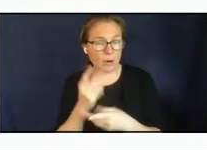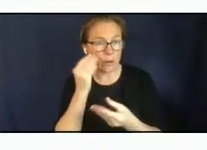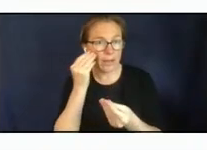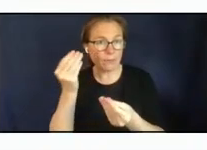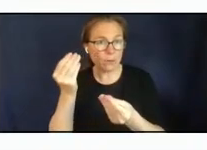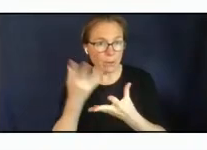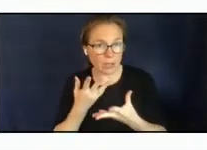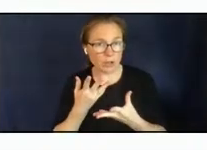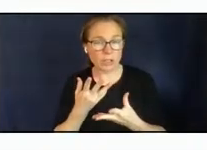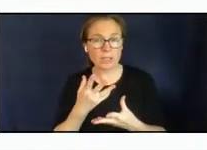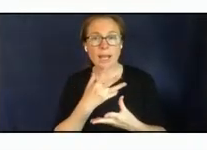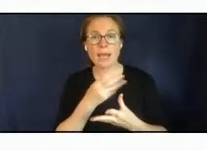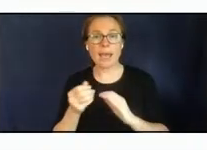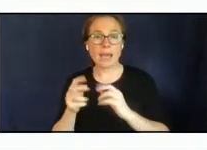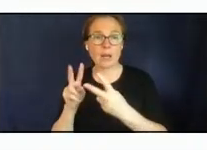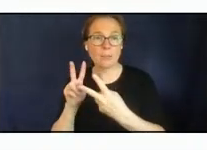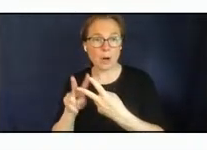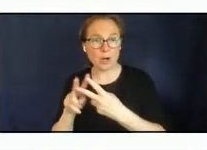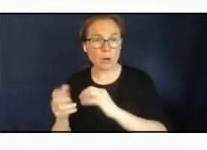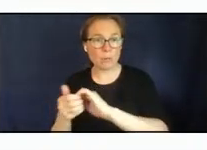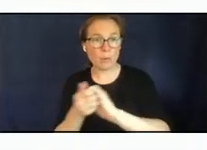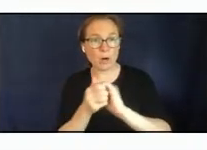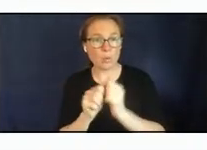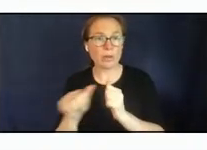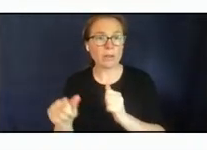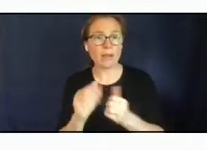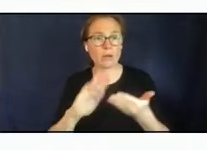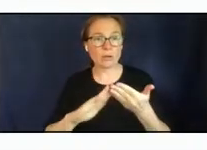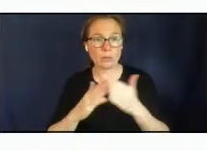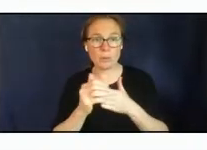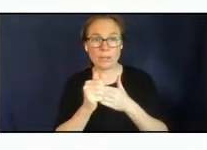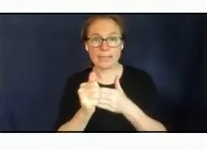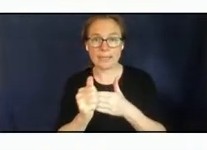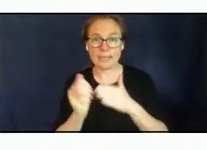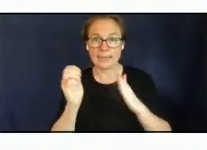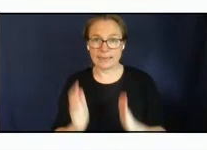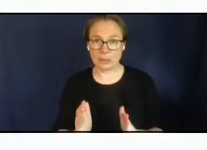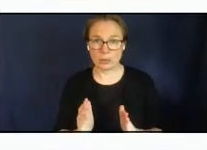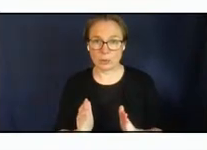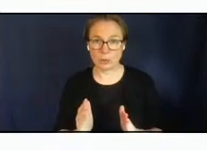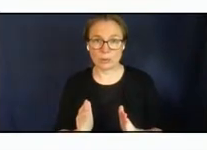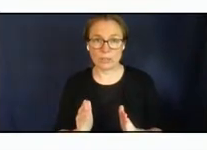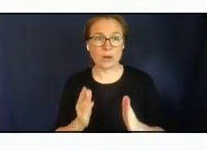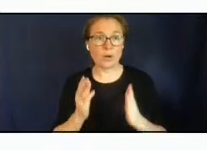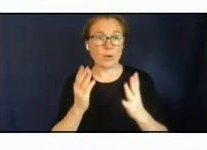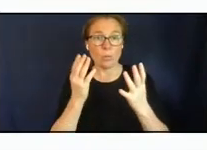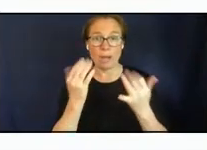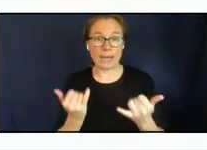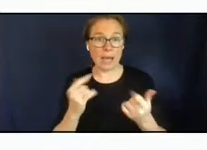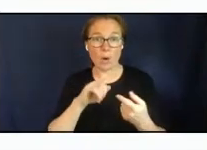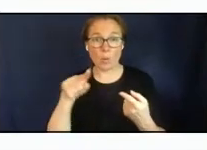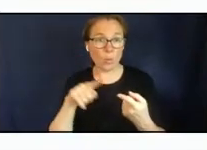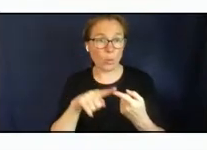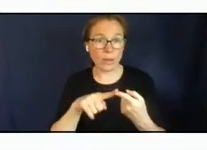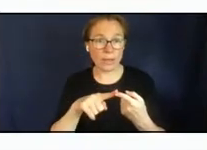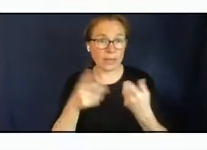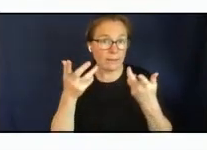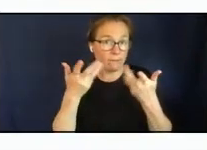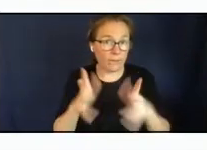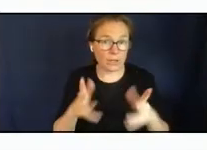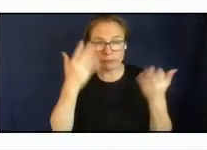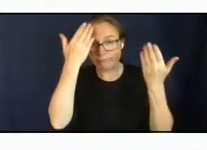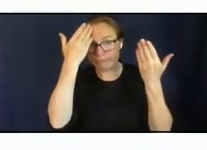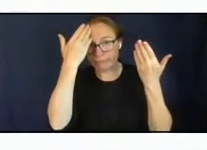peer hospital networks, and many other community leaders. And at this point, our sunset date is unknown, and will continue based on need to develop meaningful approaches to